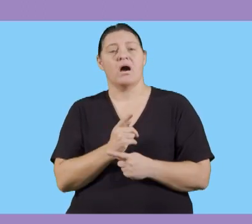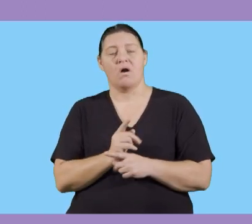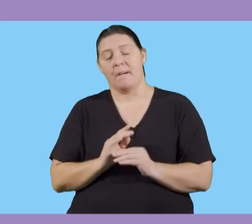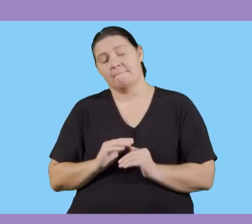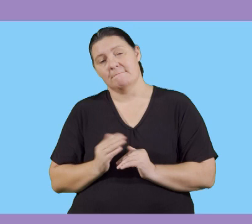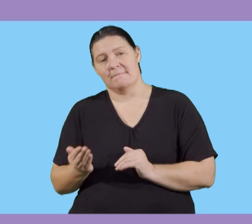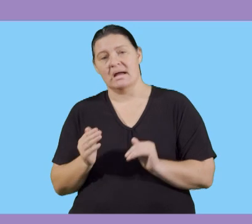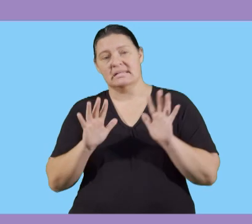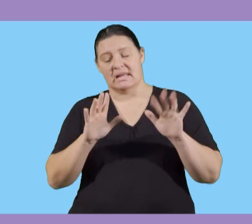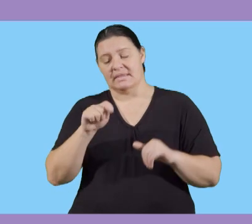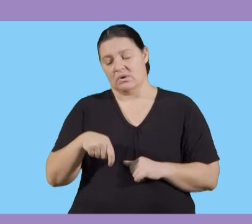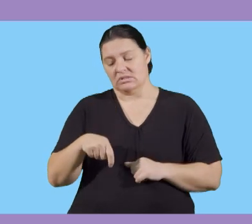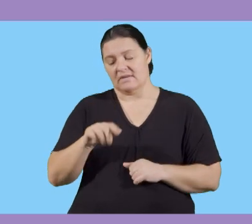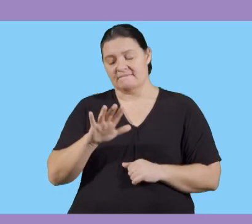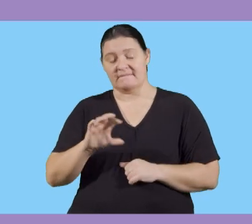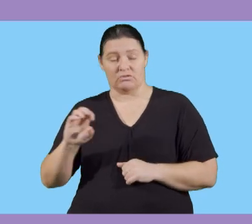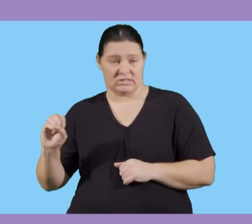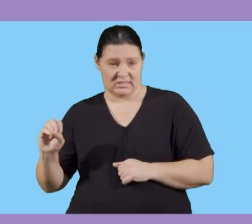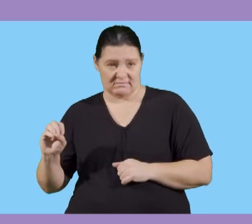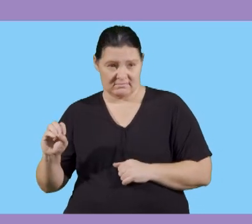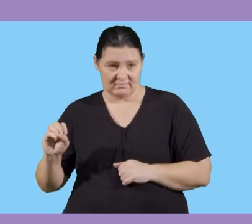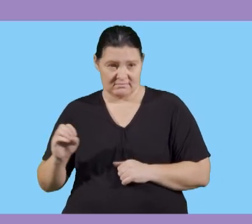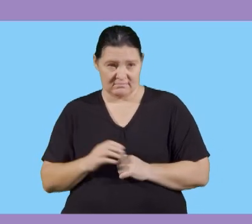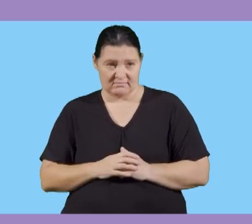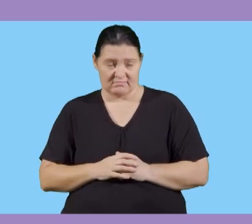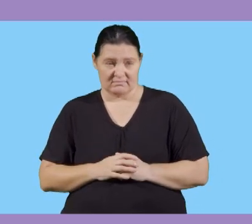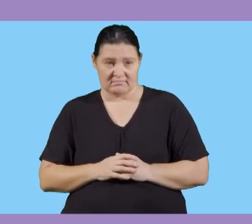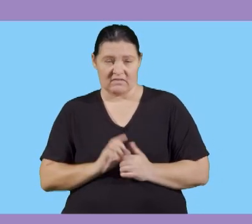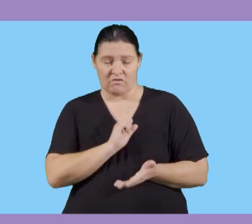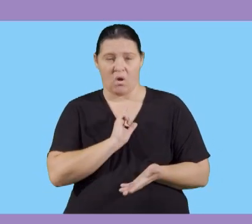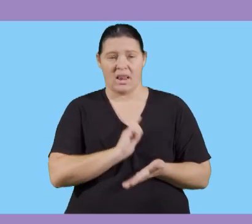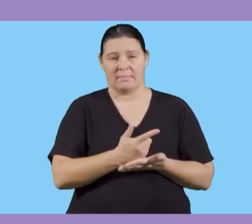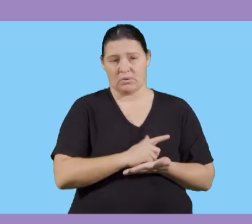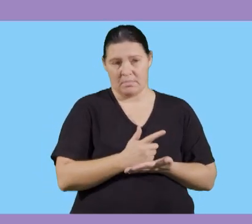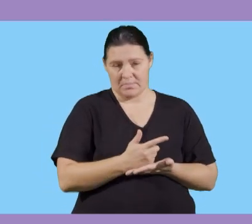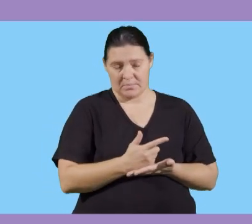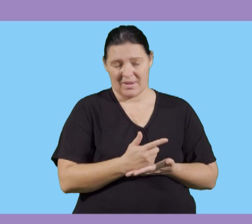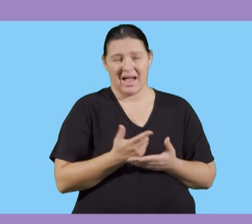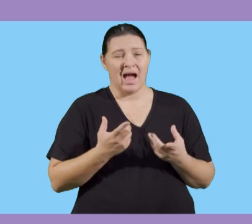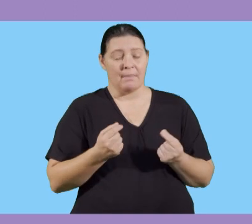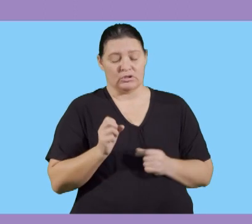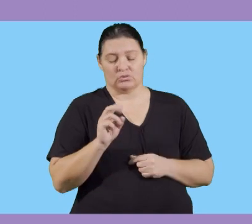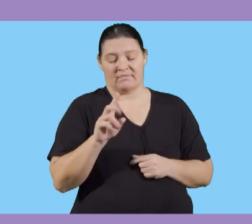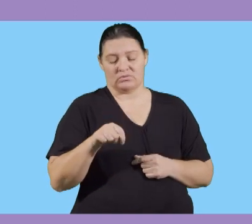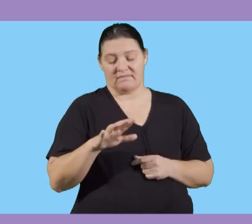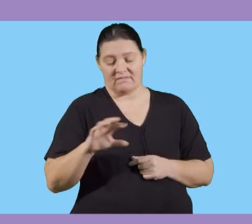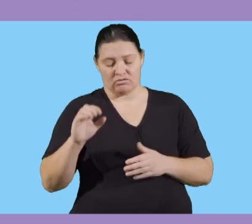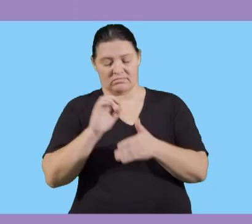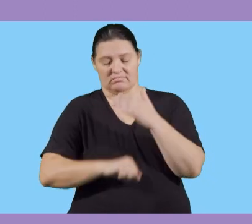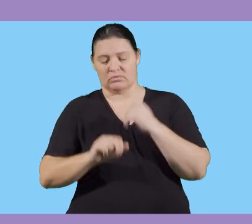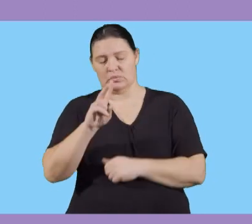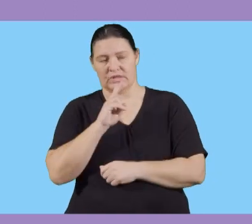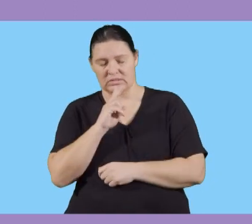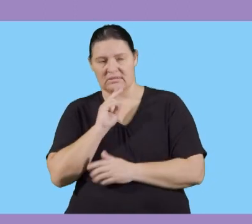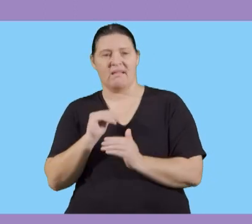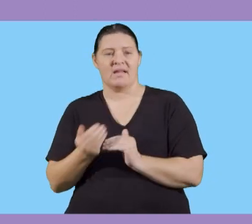amount after paying that deposit of 2,000 rand on a laptop that costs 12,500 rands on hire